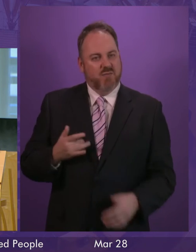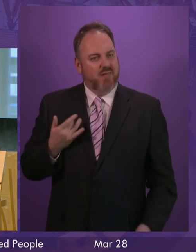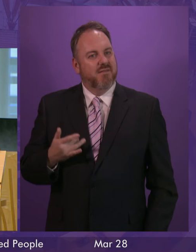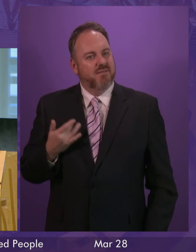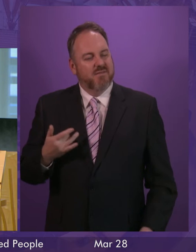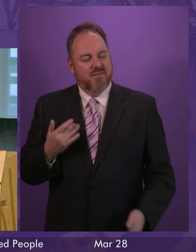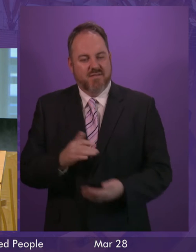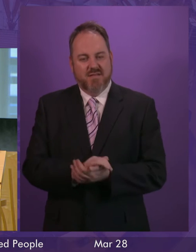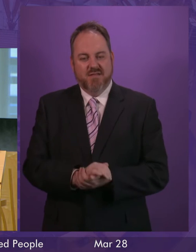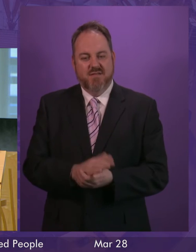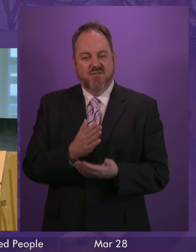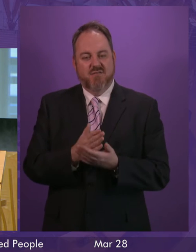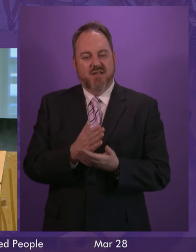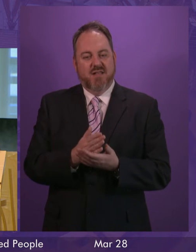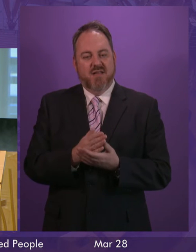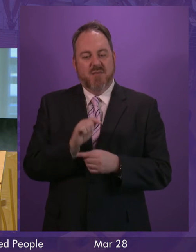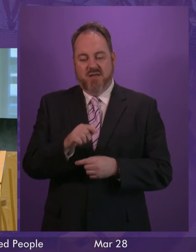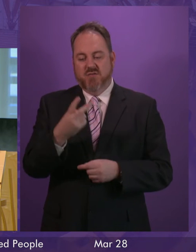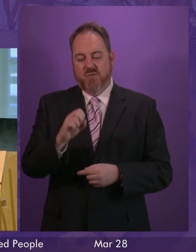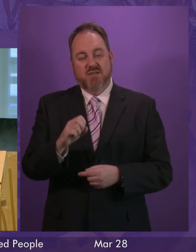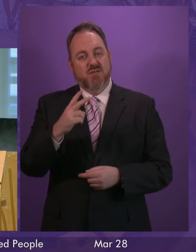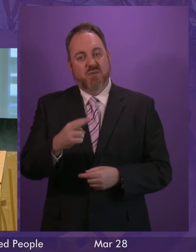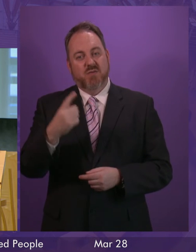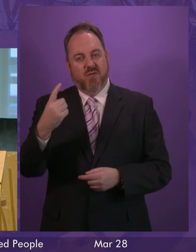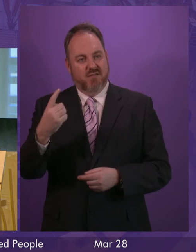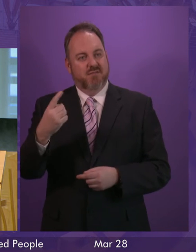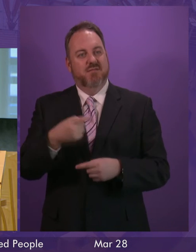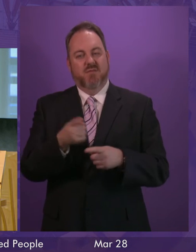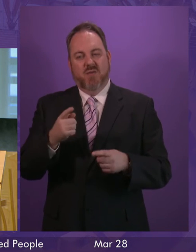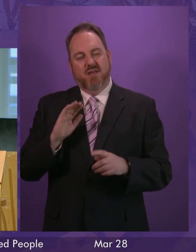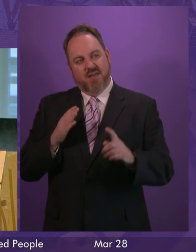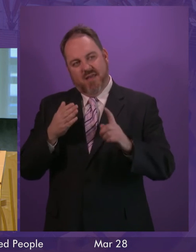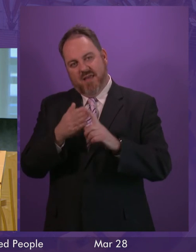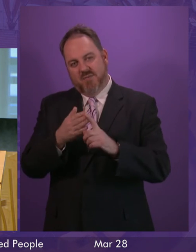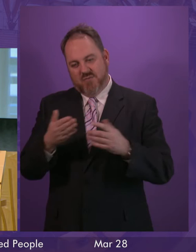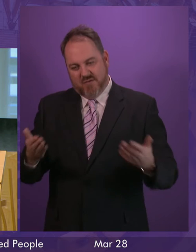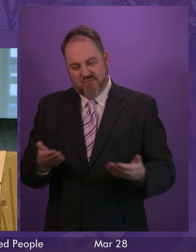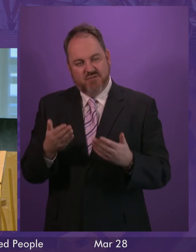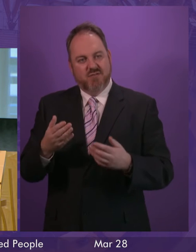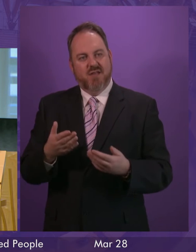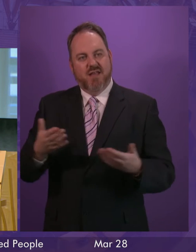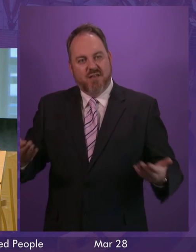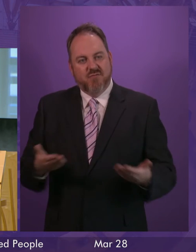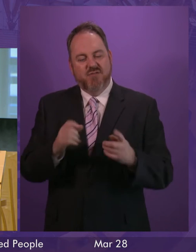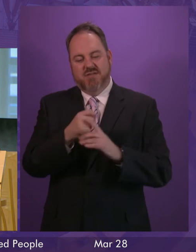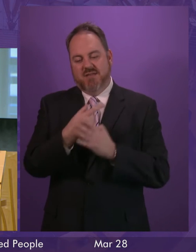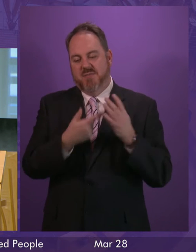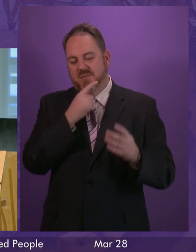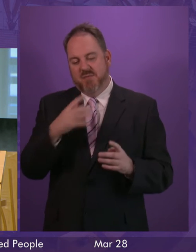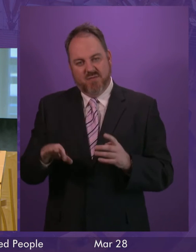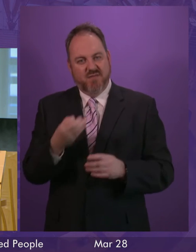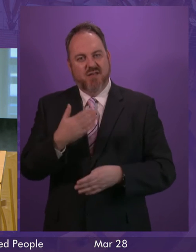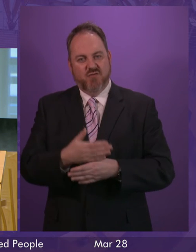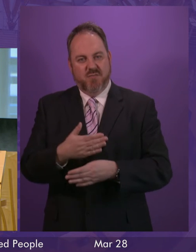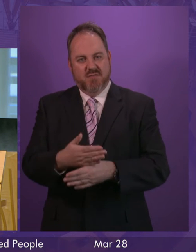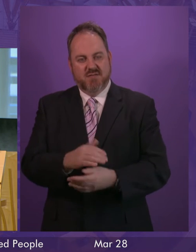actions to be taken forward by 2021 to help realise their long-term ambitions including halving the employment gap for disabled people. Currently